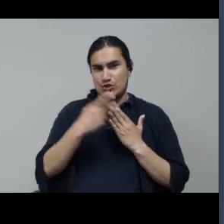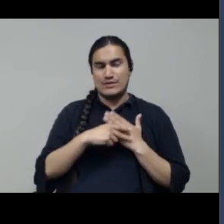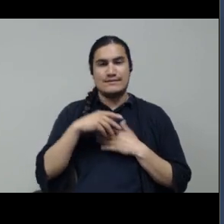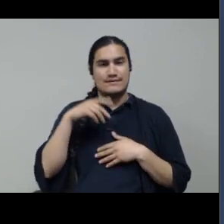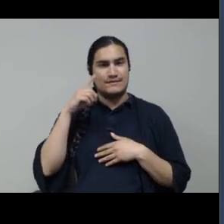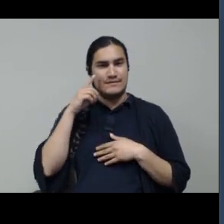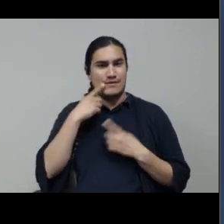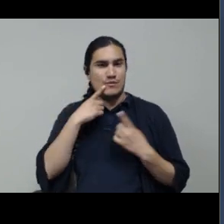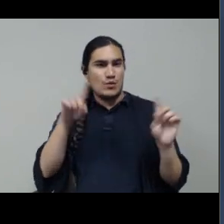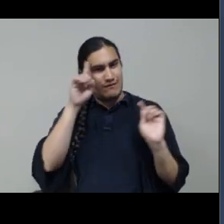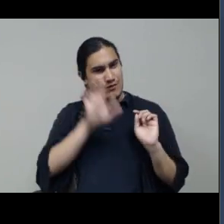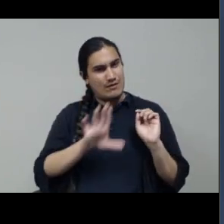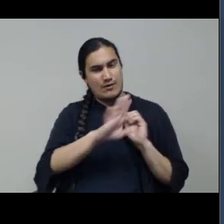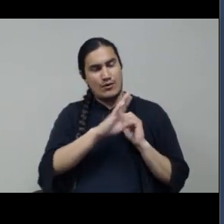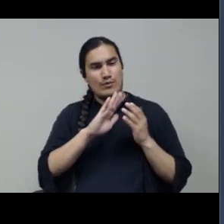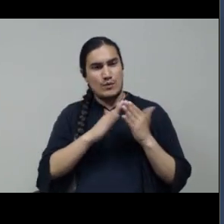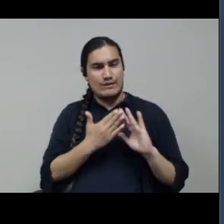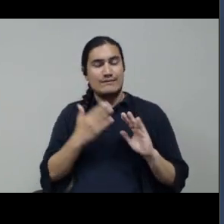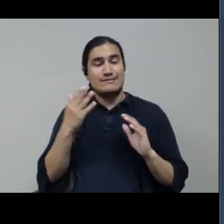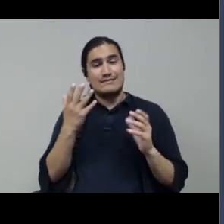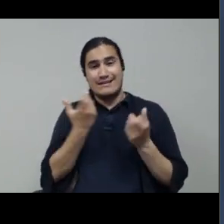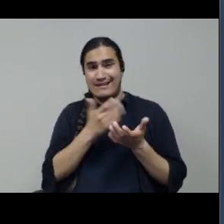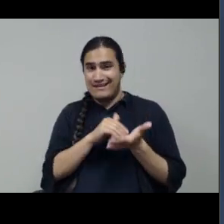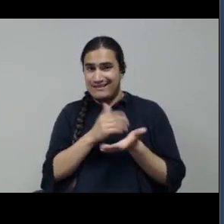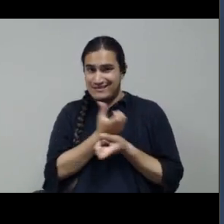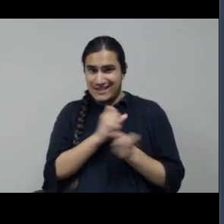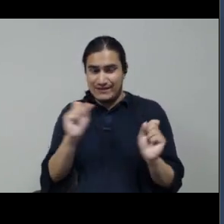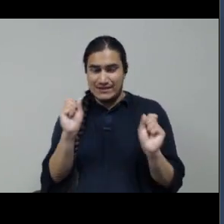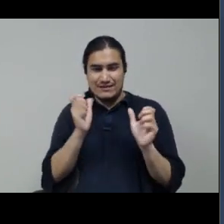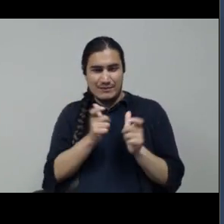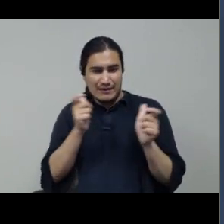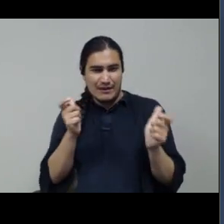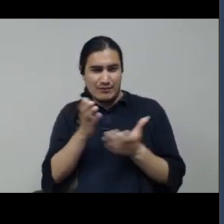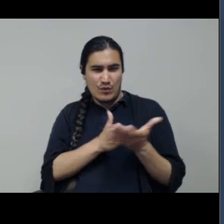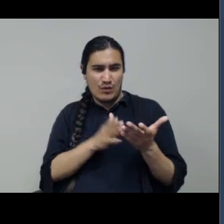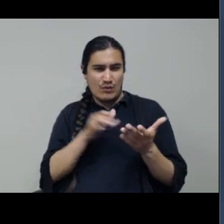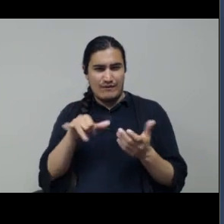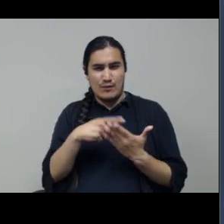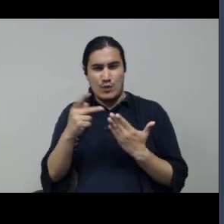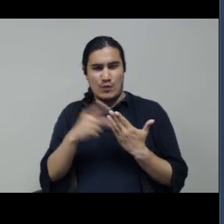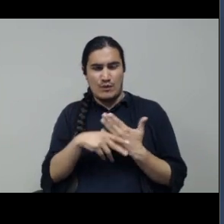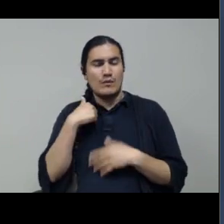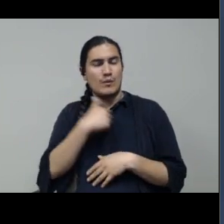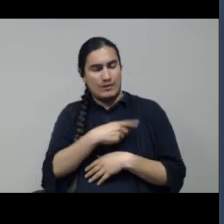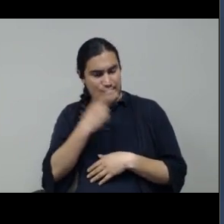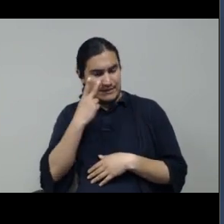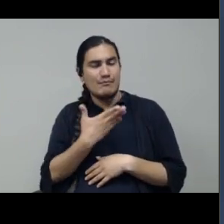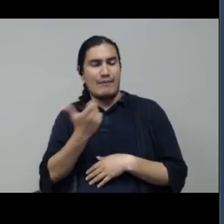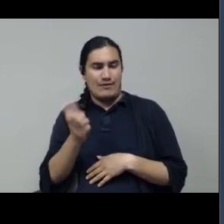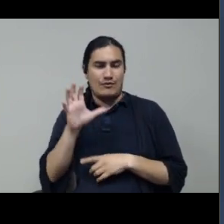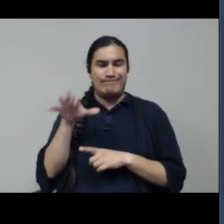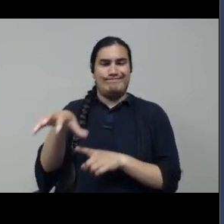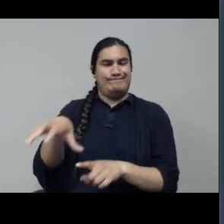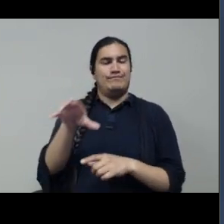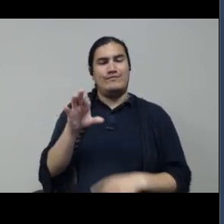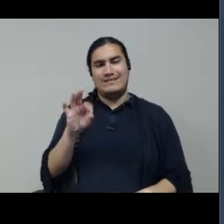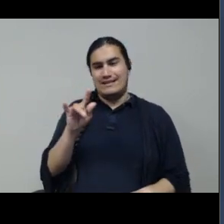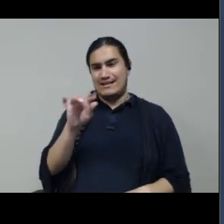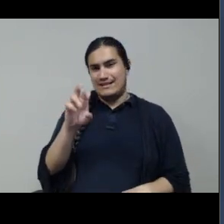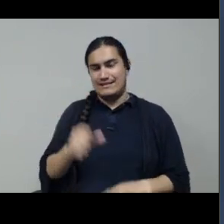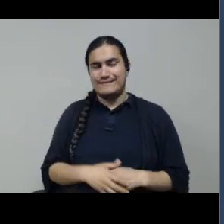communities. With that said, safety is a big component of the program, so we are seeing better facilities. Thank you. Vice